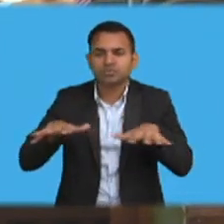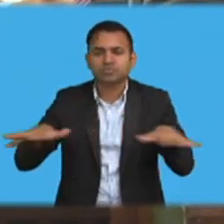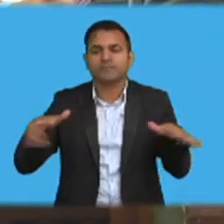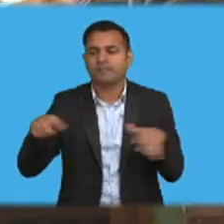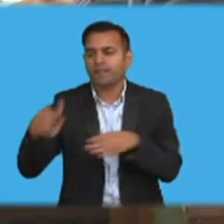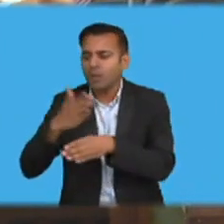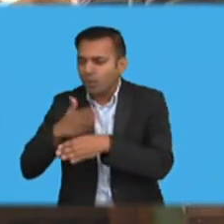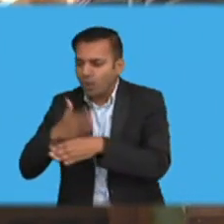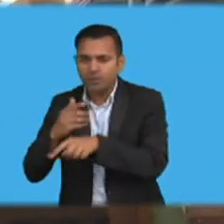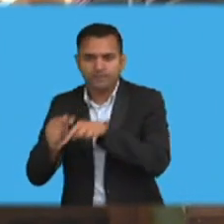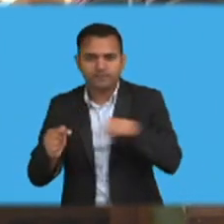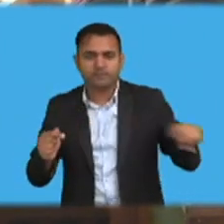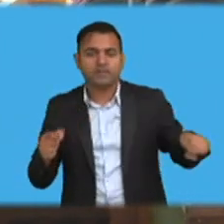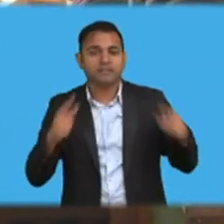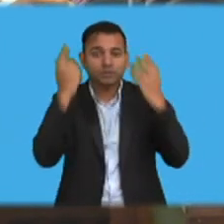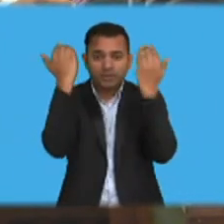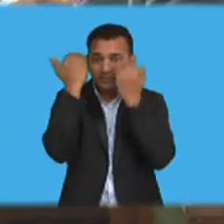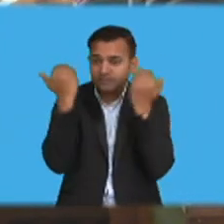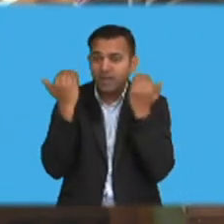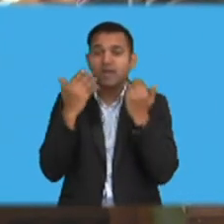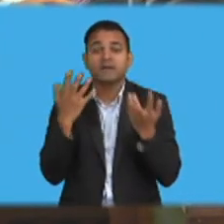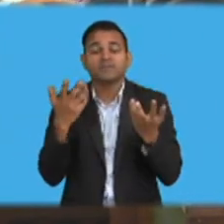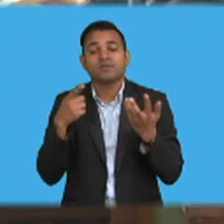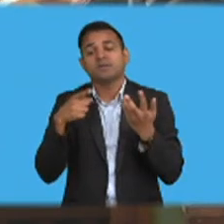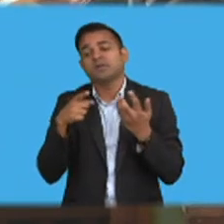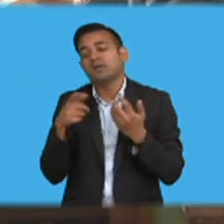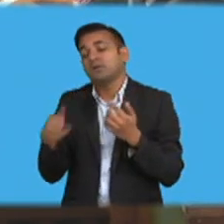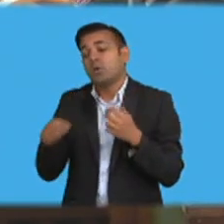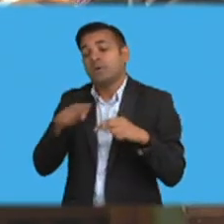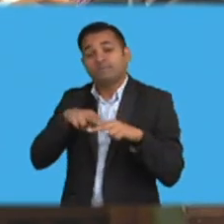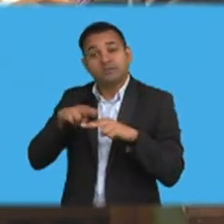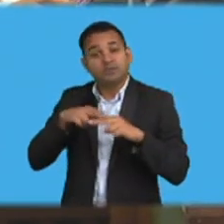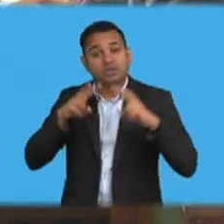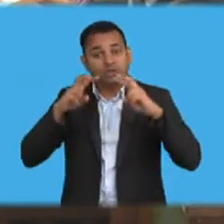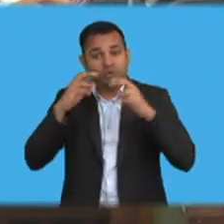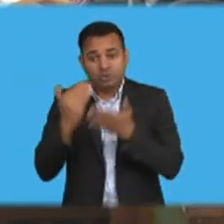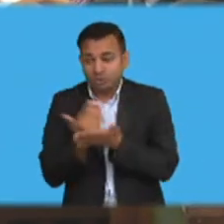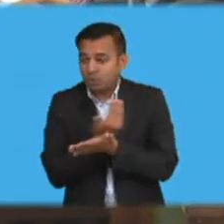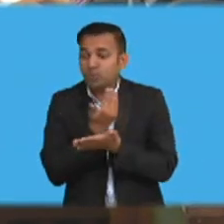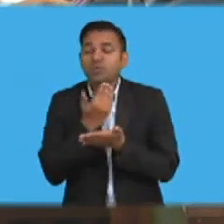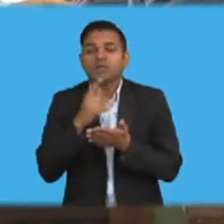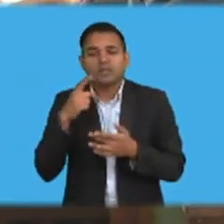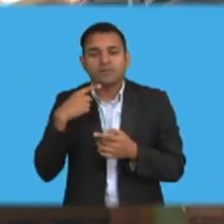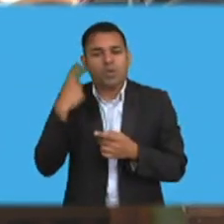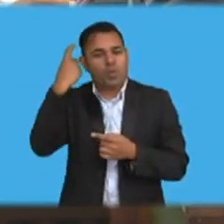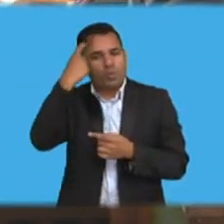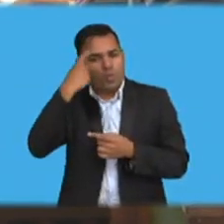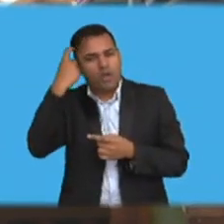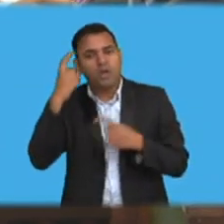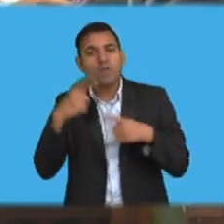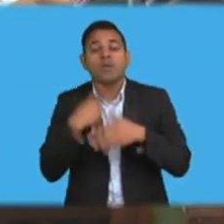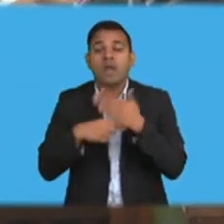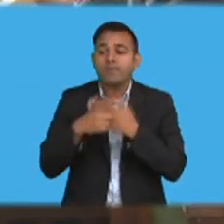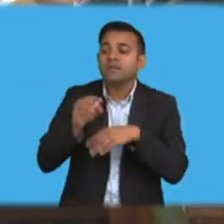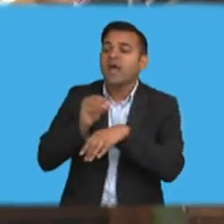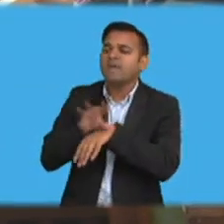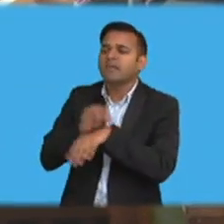Madam Speaker, in the search and rescue concept, all advisory councils, touring